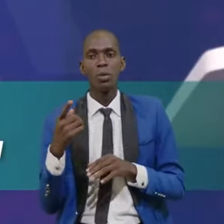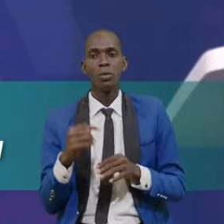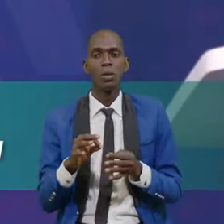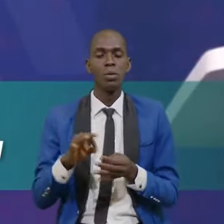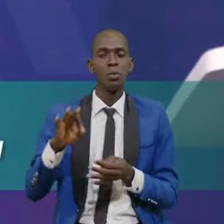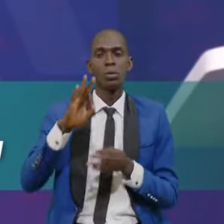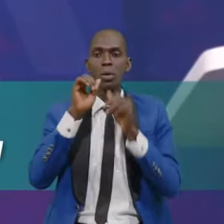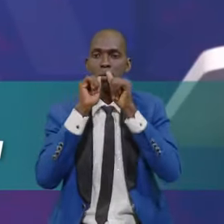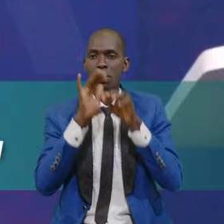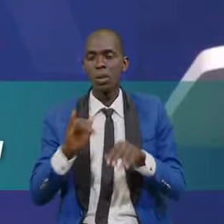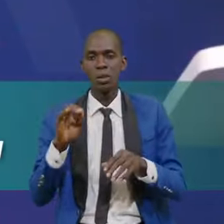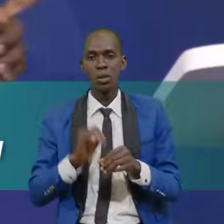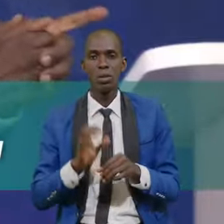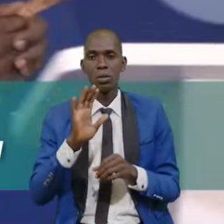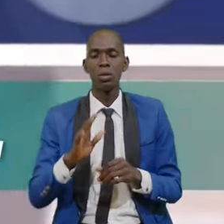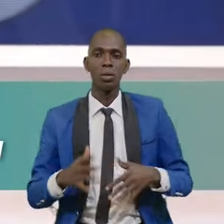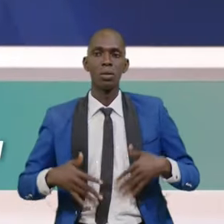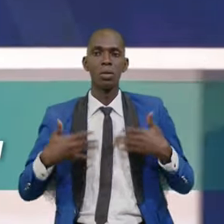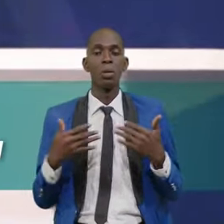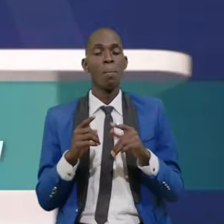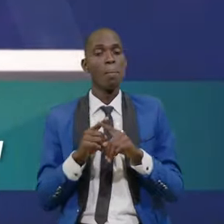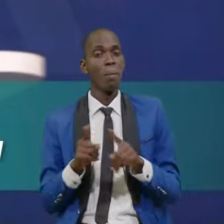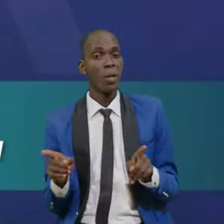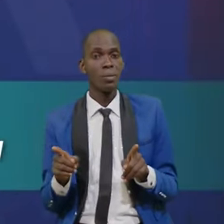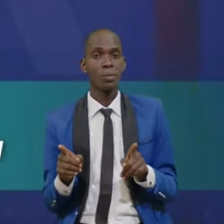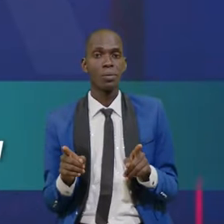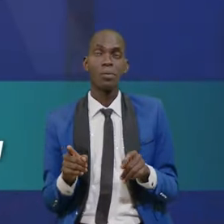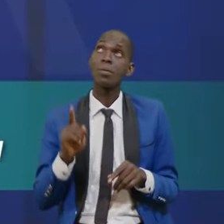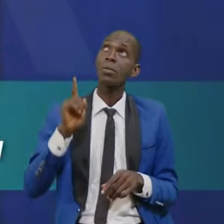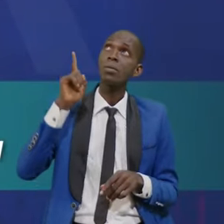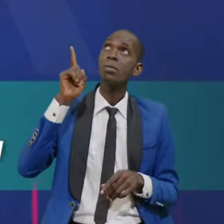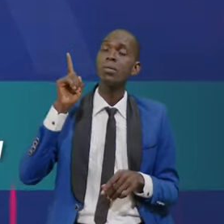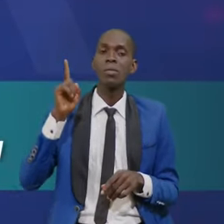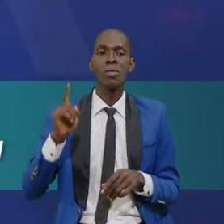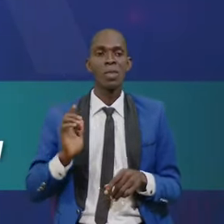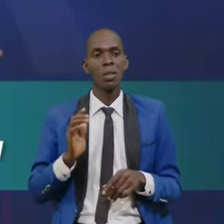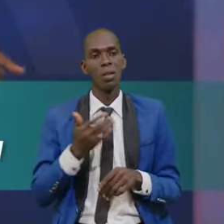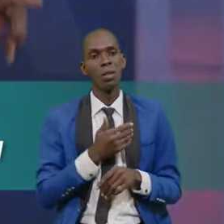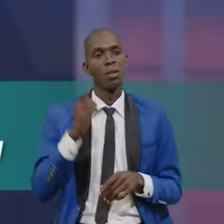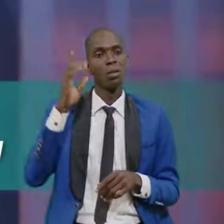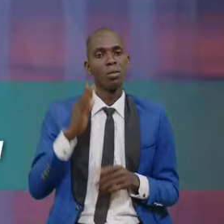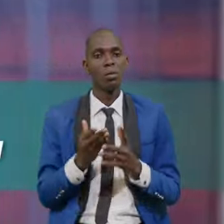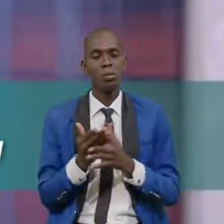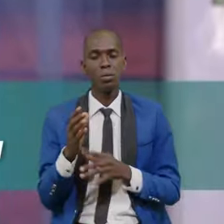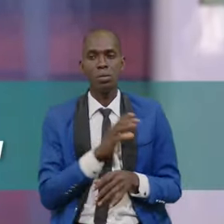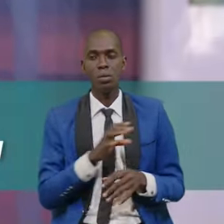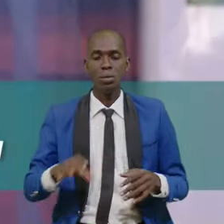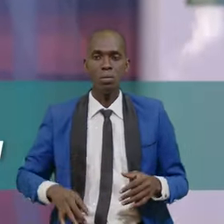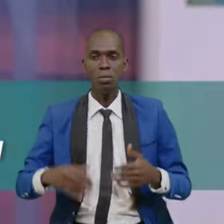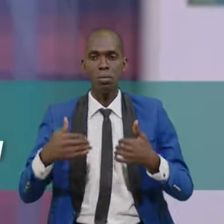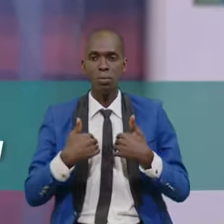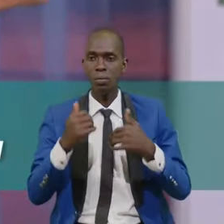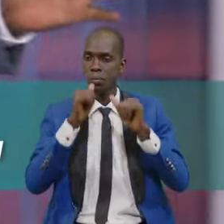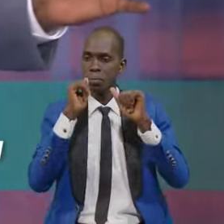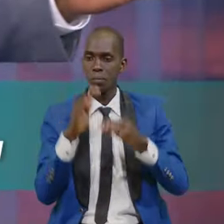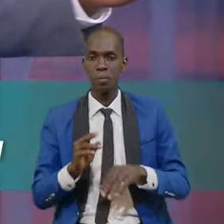blessings in your life. But he, our God, through Christ, he has blessed us